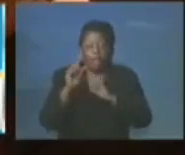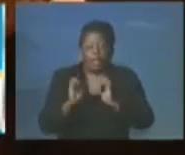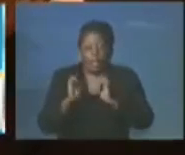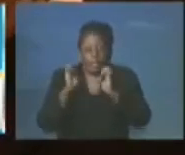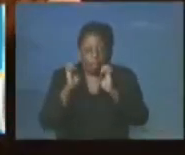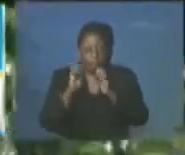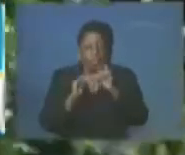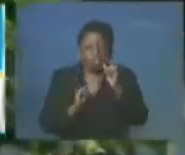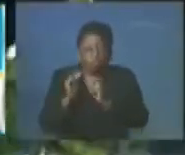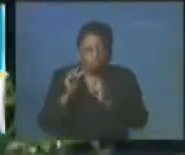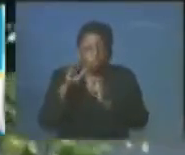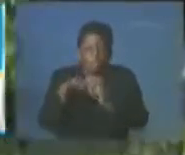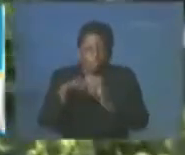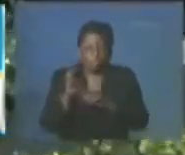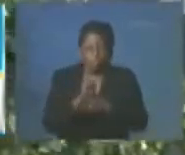more common.